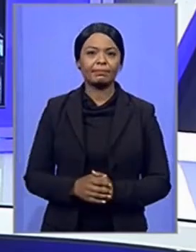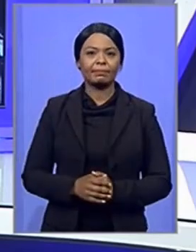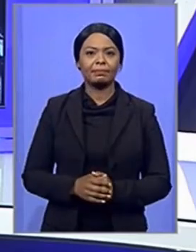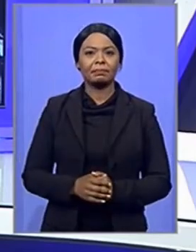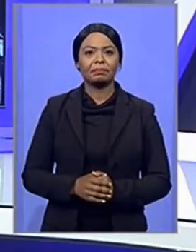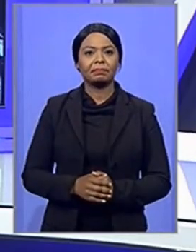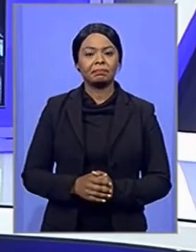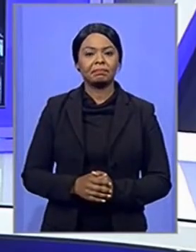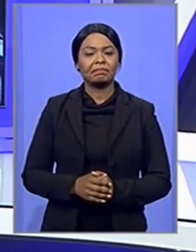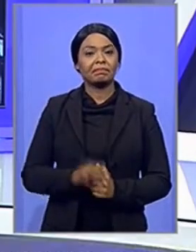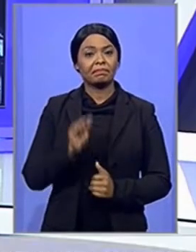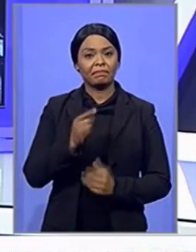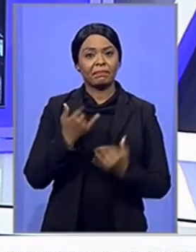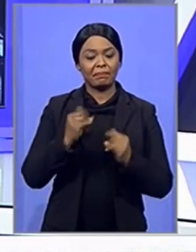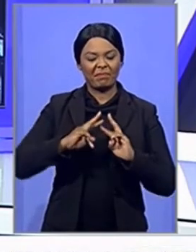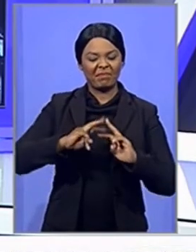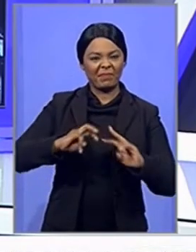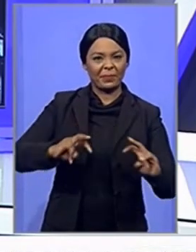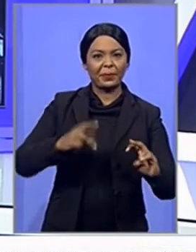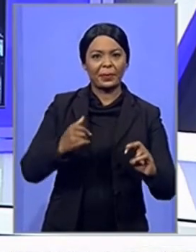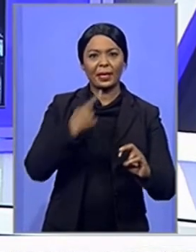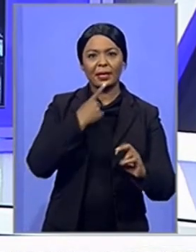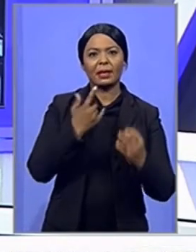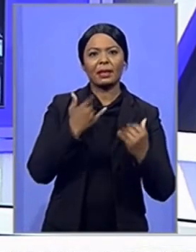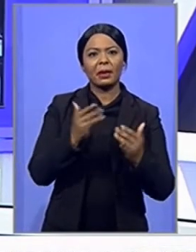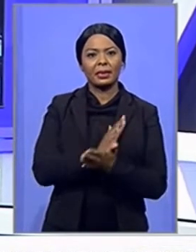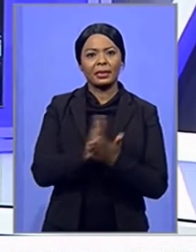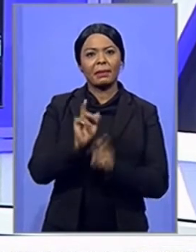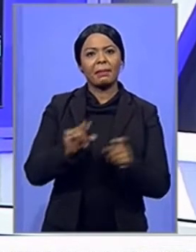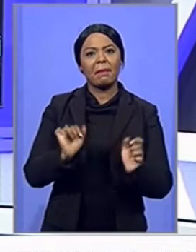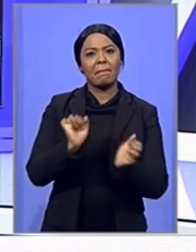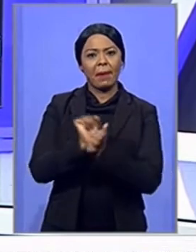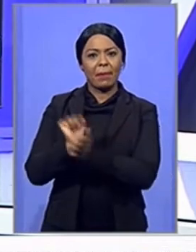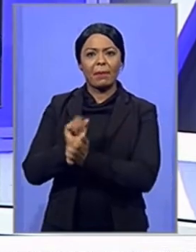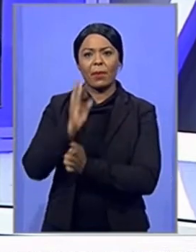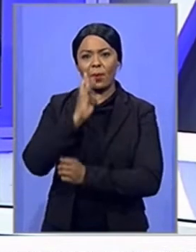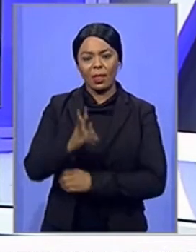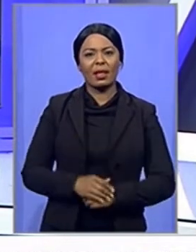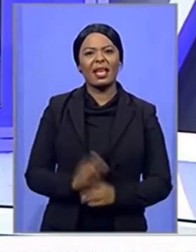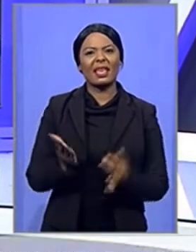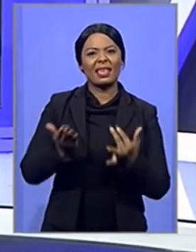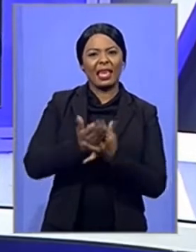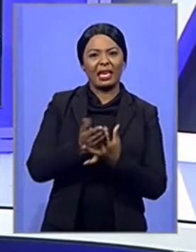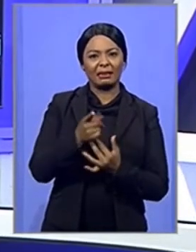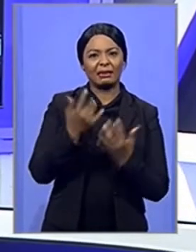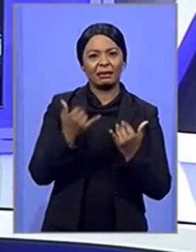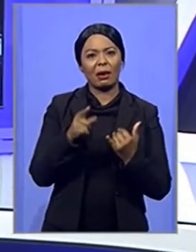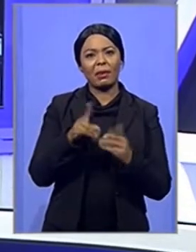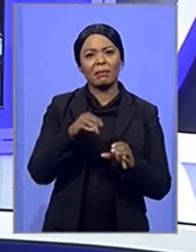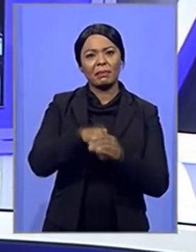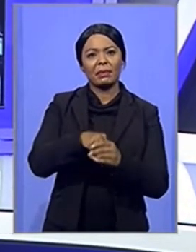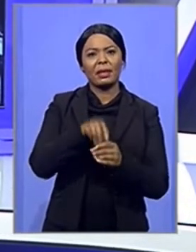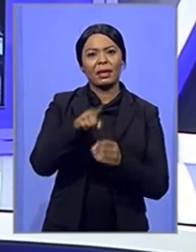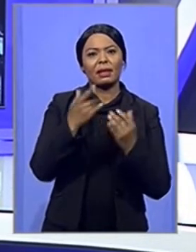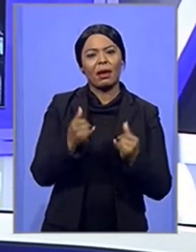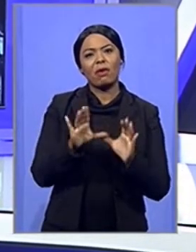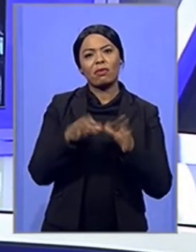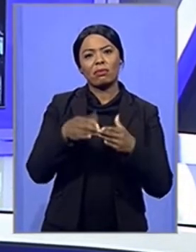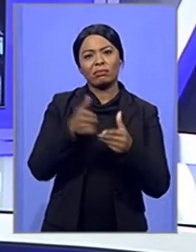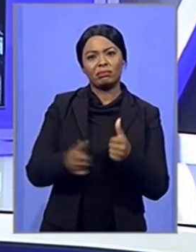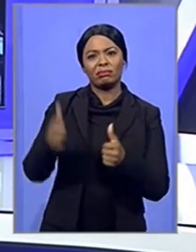Bokaedi jo bo ikemetseng ba dipatlisiso ba re batho ba bangwe ba santse ba tlile go tshwarwa mo kgetseng ya tsietso eo ya amang bakhuduthamaga ba le batlhano